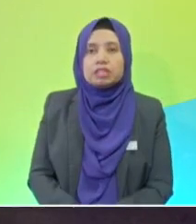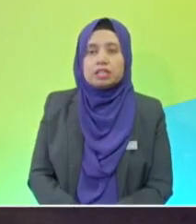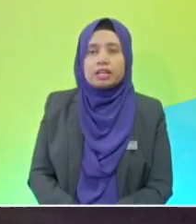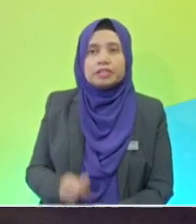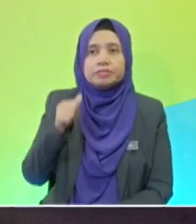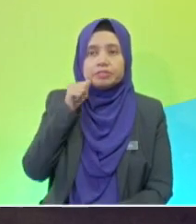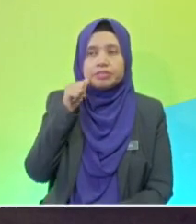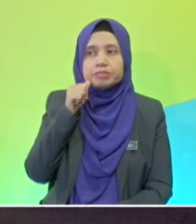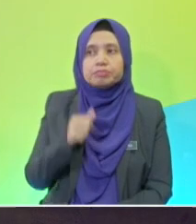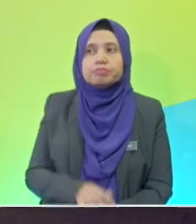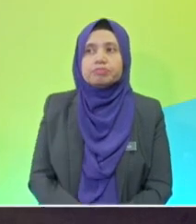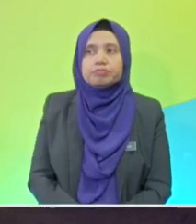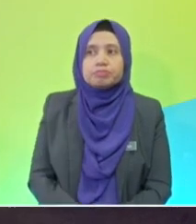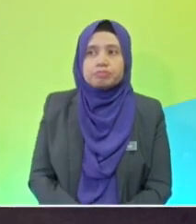Anissa?